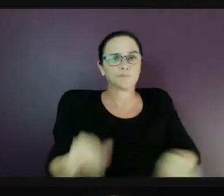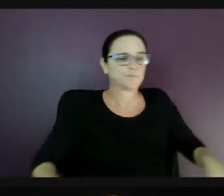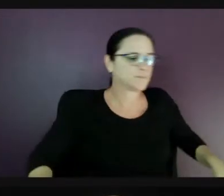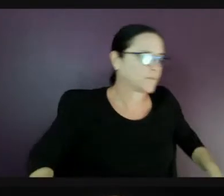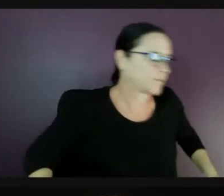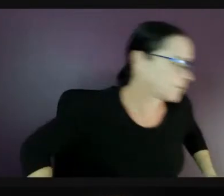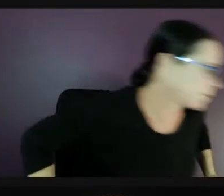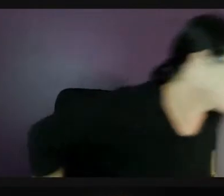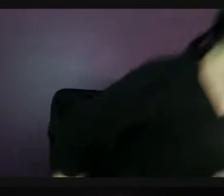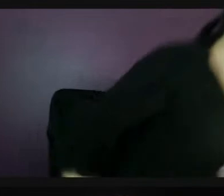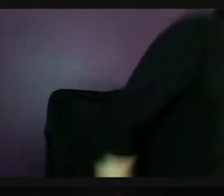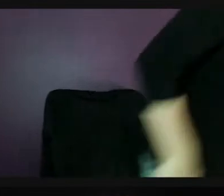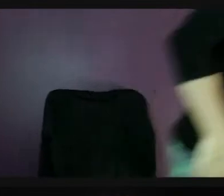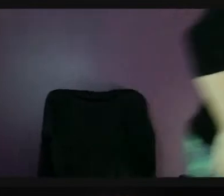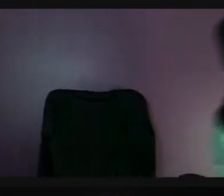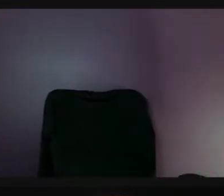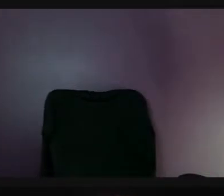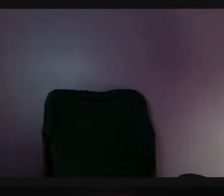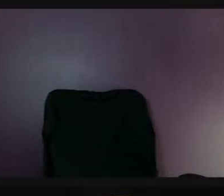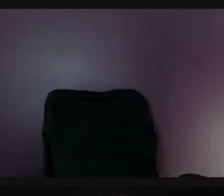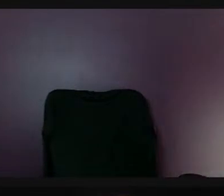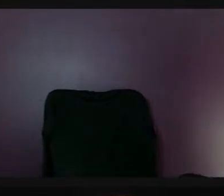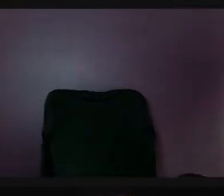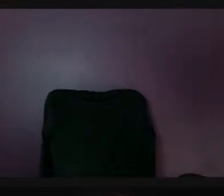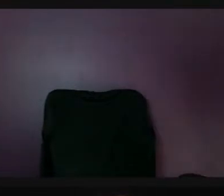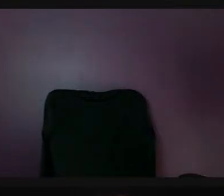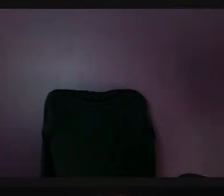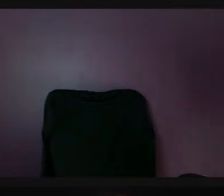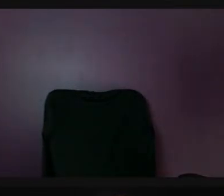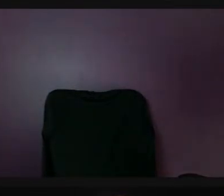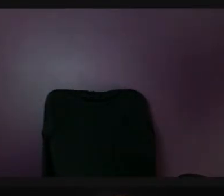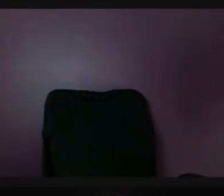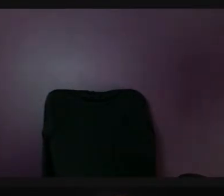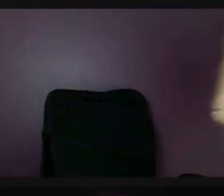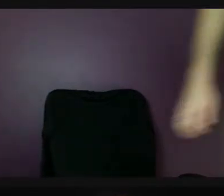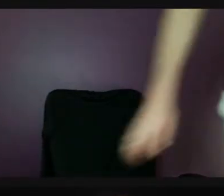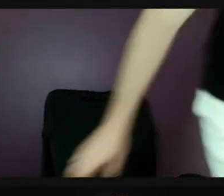And you don't see that happening within the last 2 years here either.